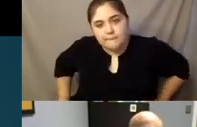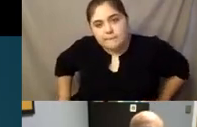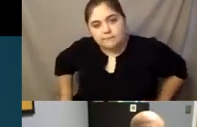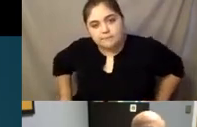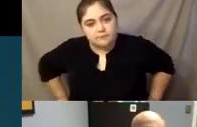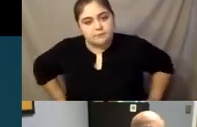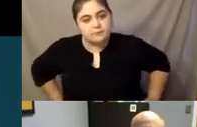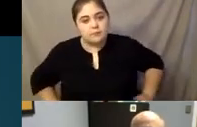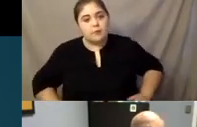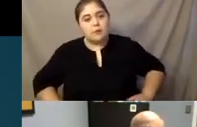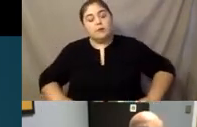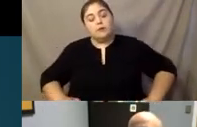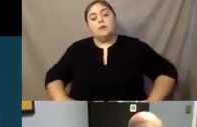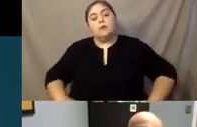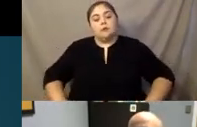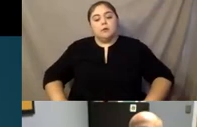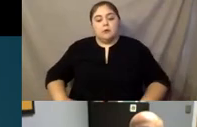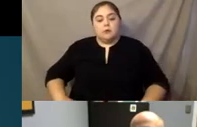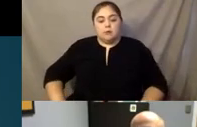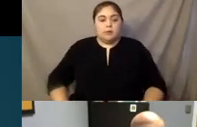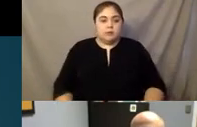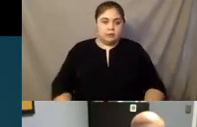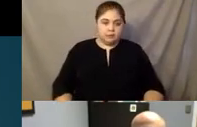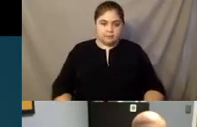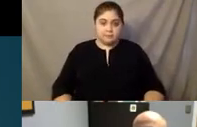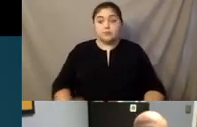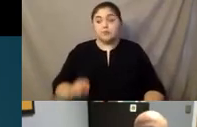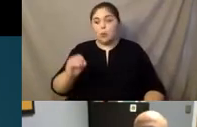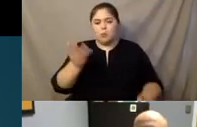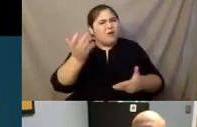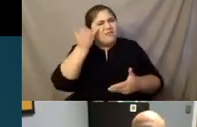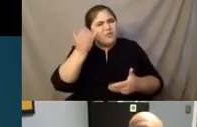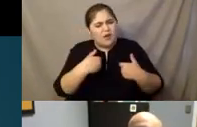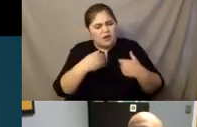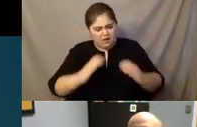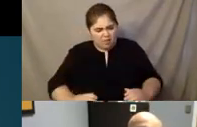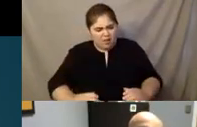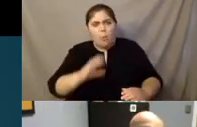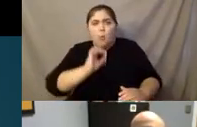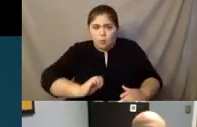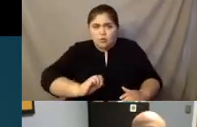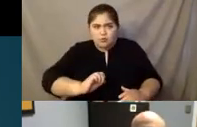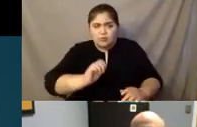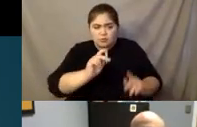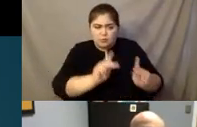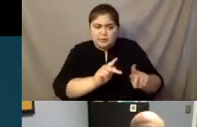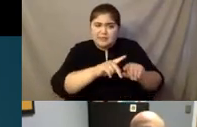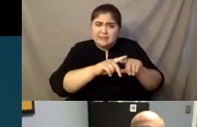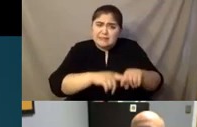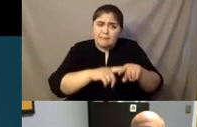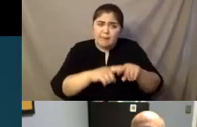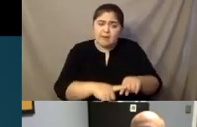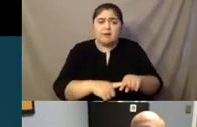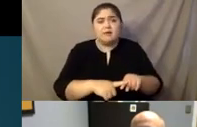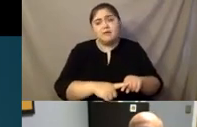The double-edged sword here would potentially be, what if you had a client that was an elderly client that was dependent